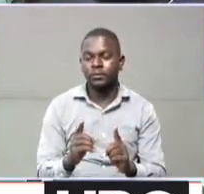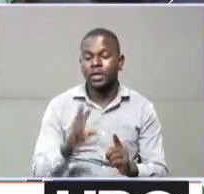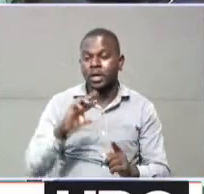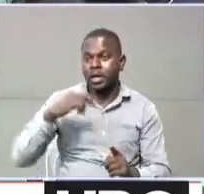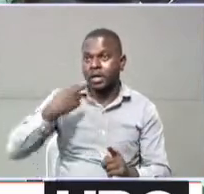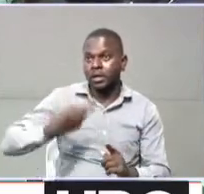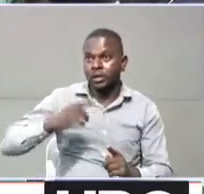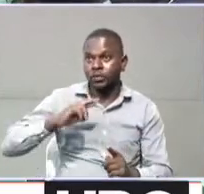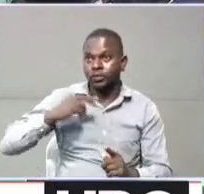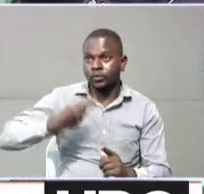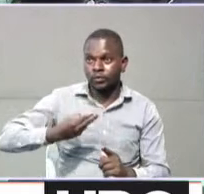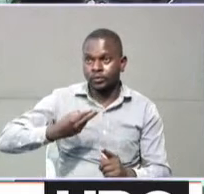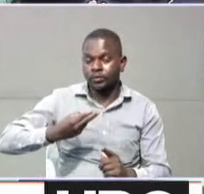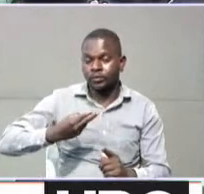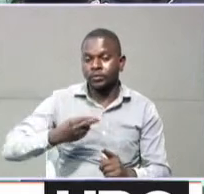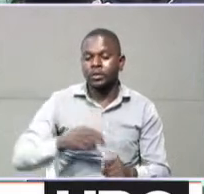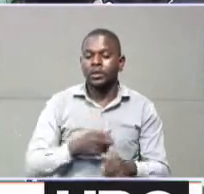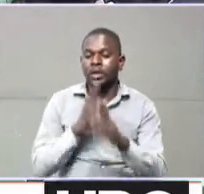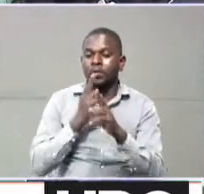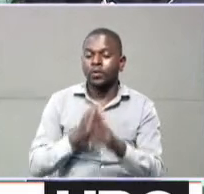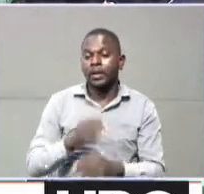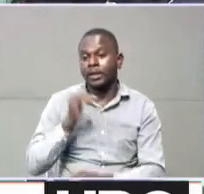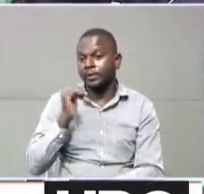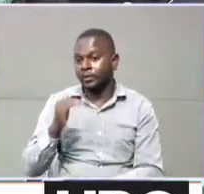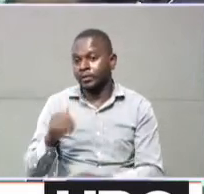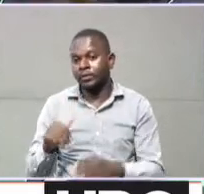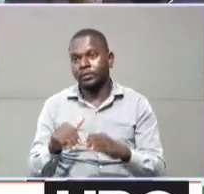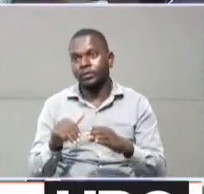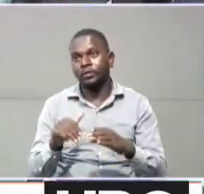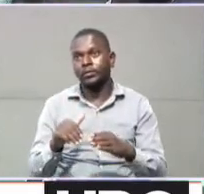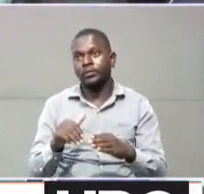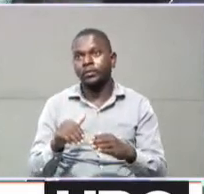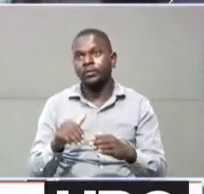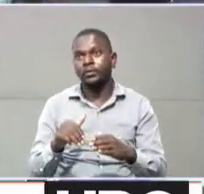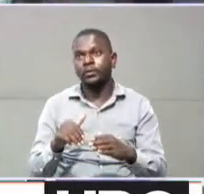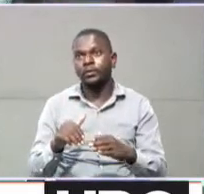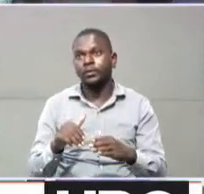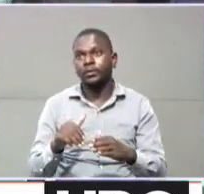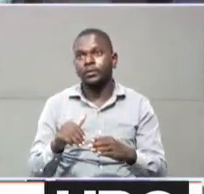responses right honourable speaker honourable member